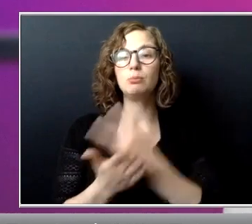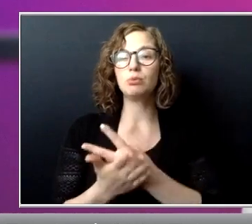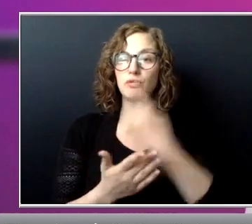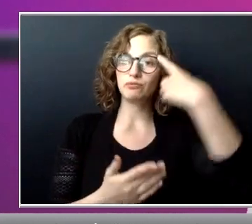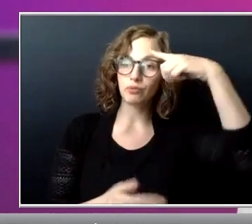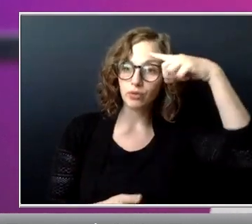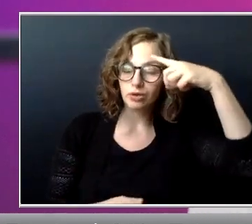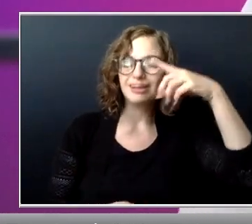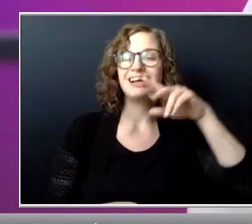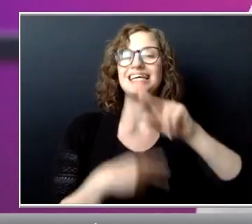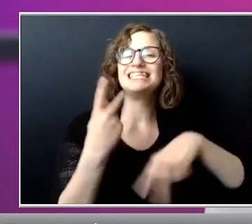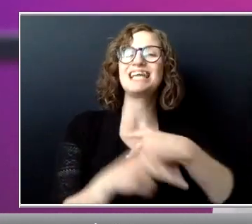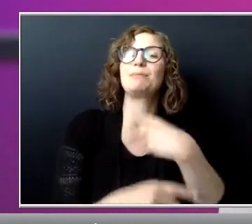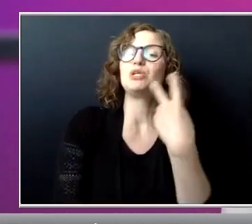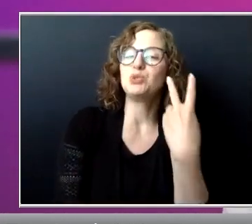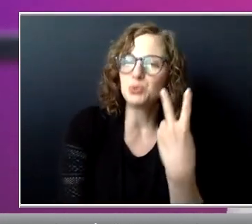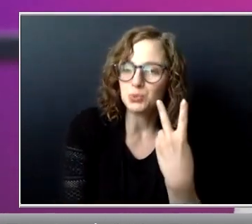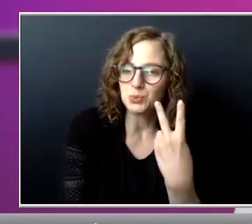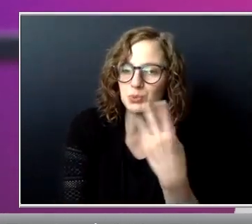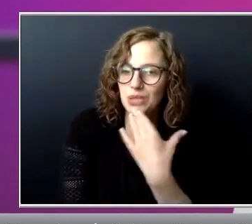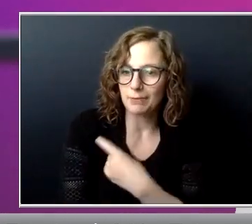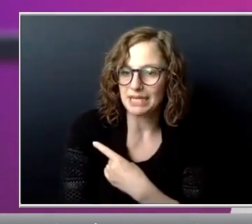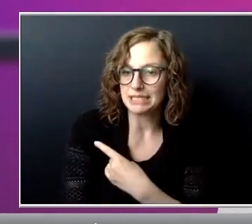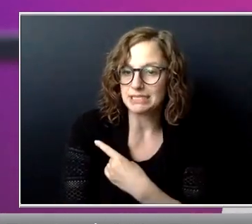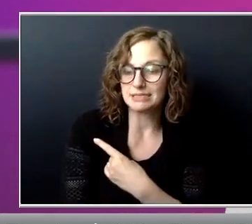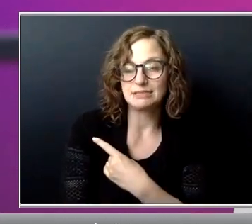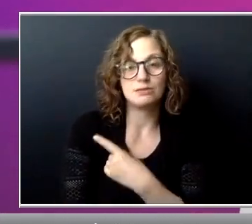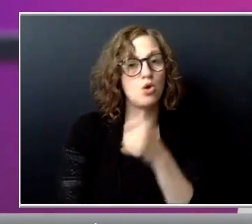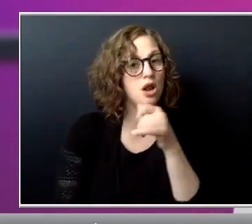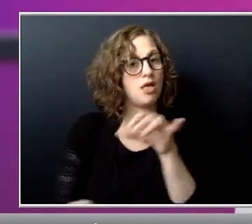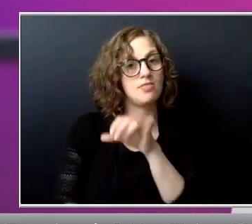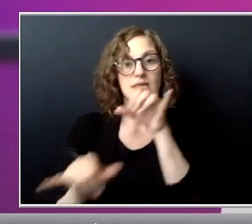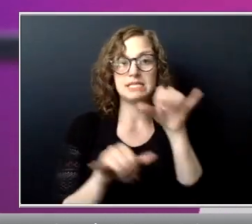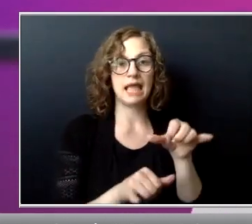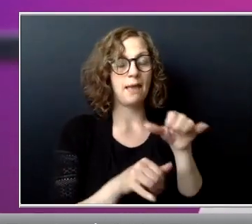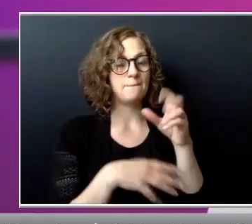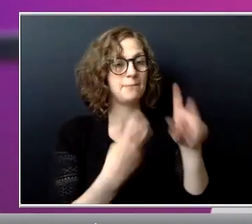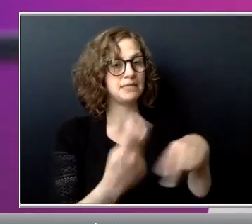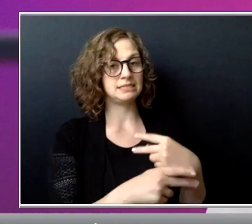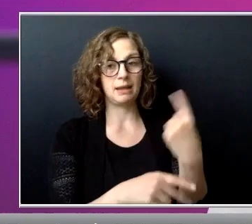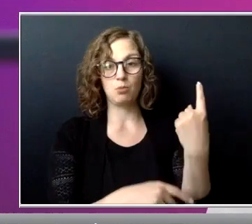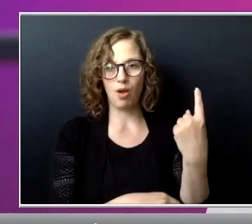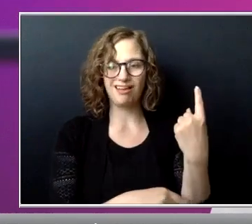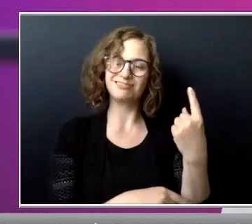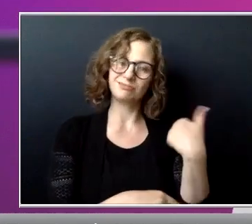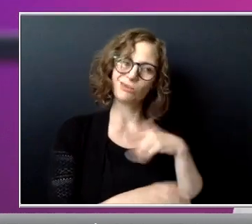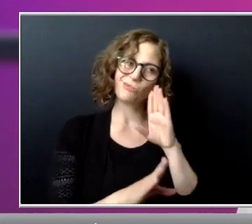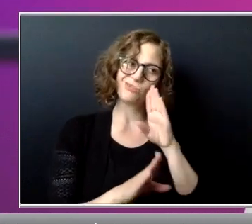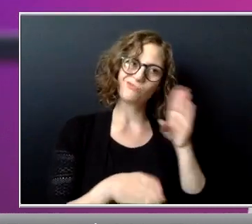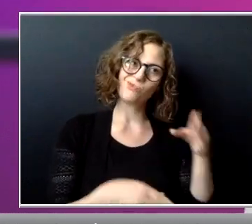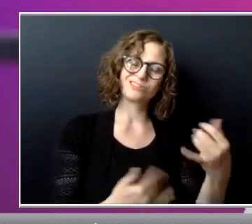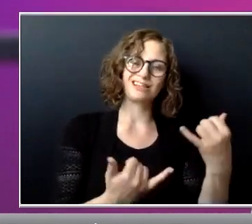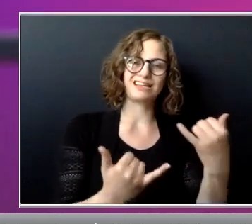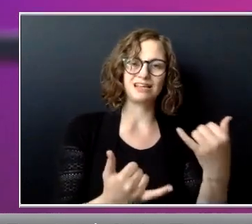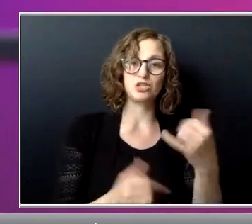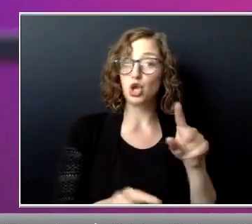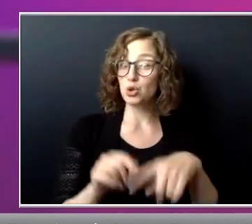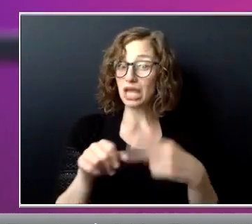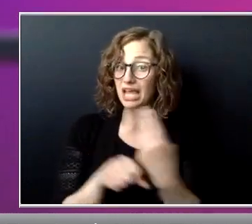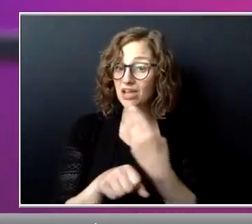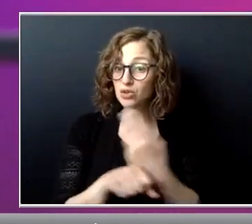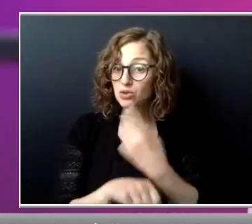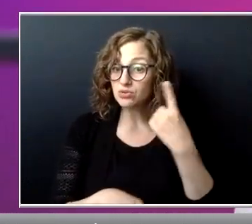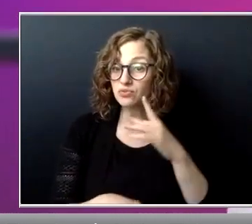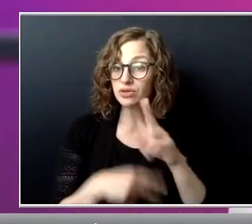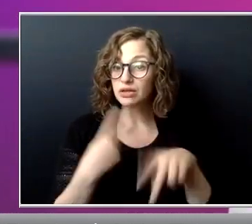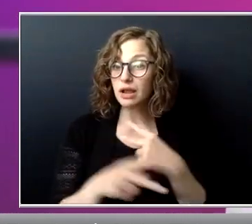form of diabetes than we're talking a little bit about today. So they can't be used for type 1. So they can be. That's a